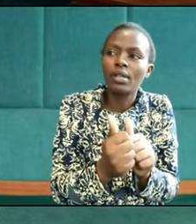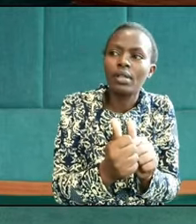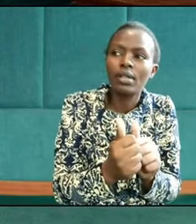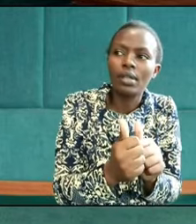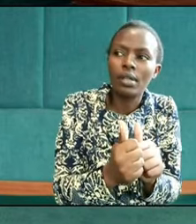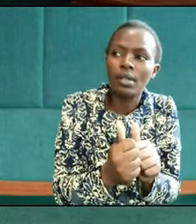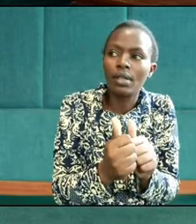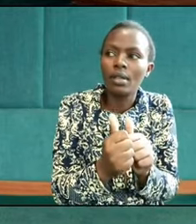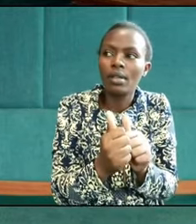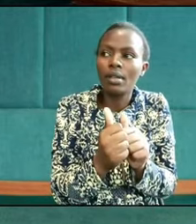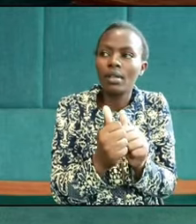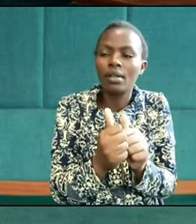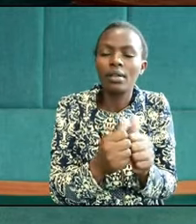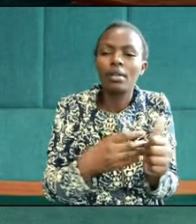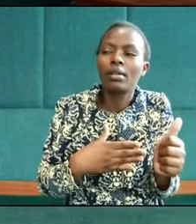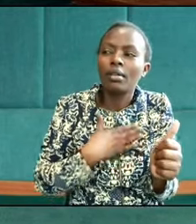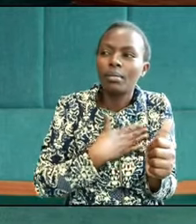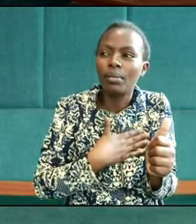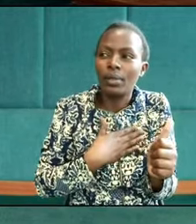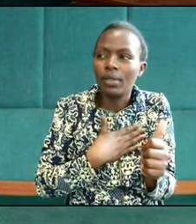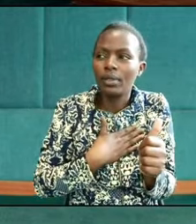Communion.